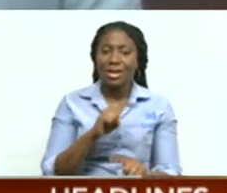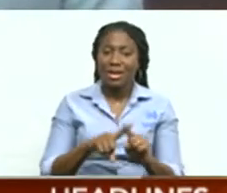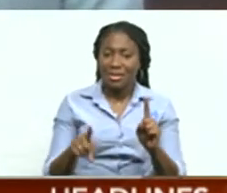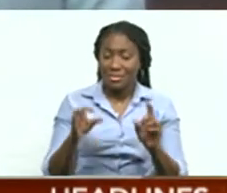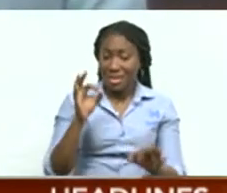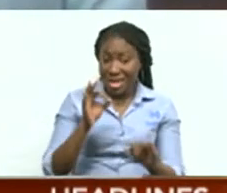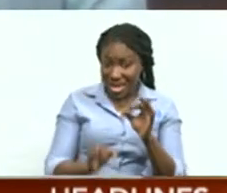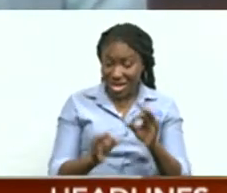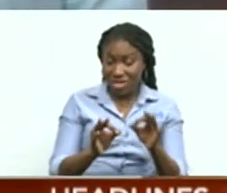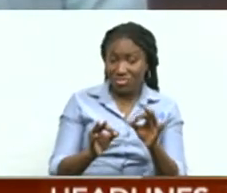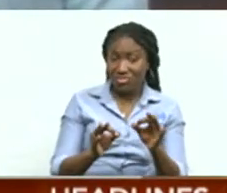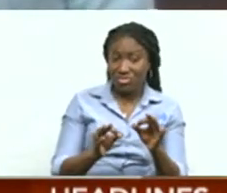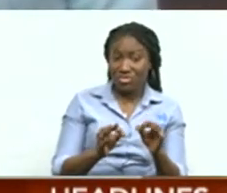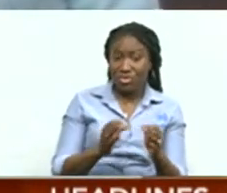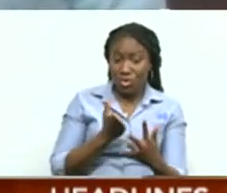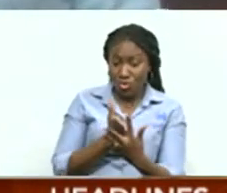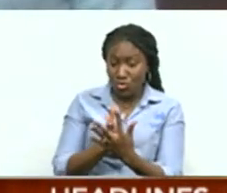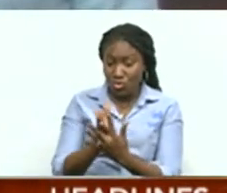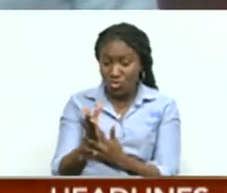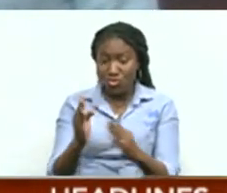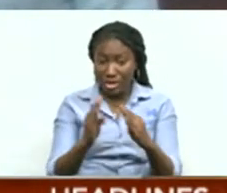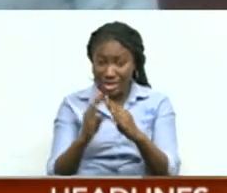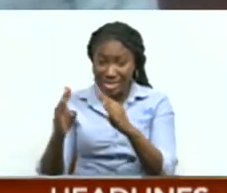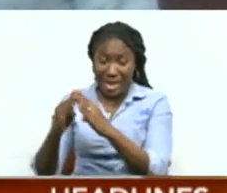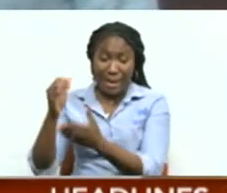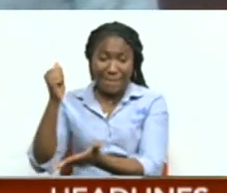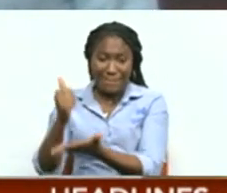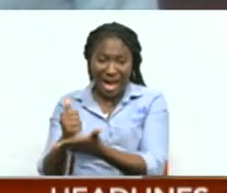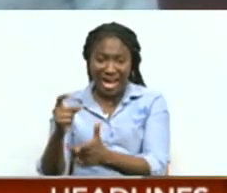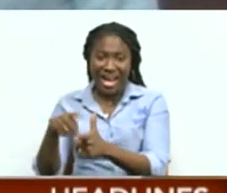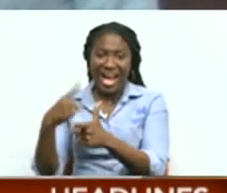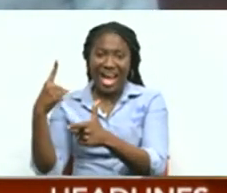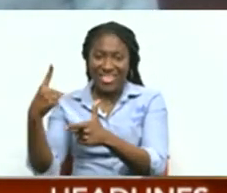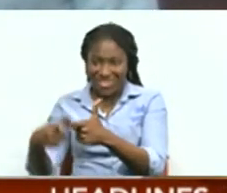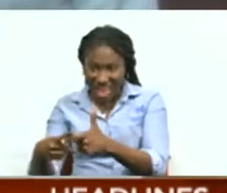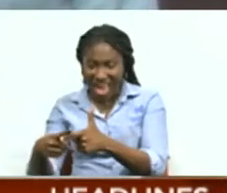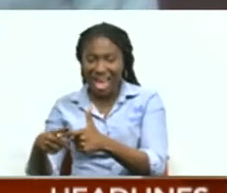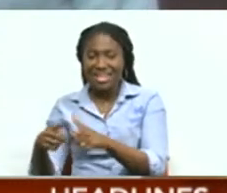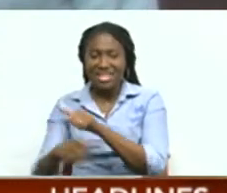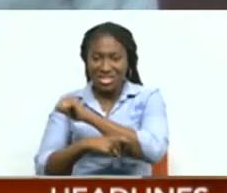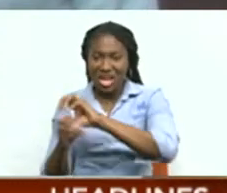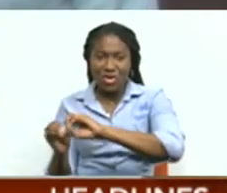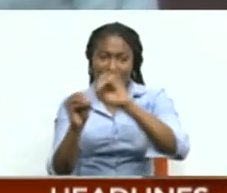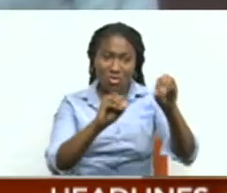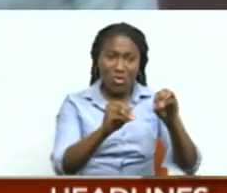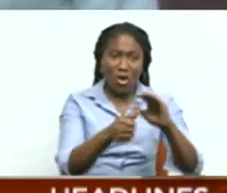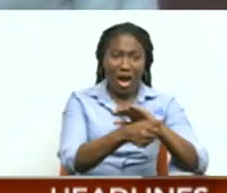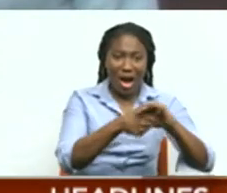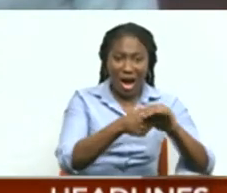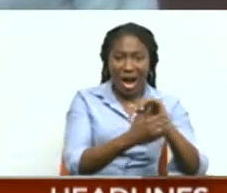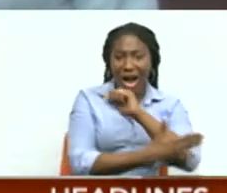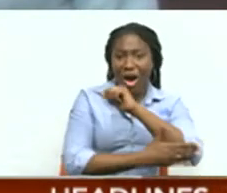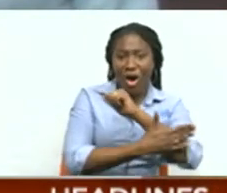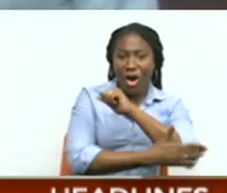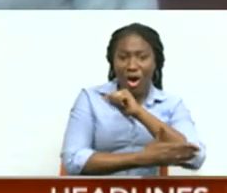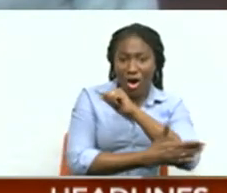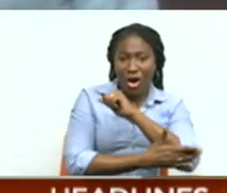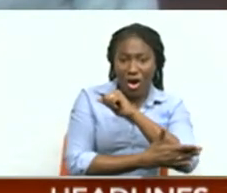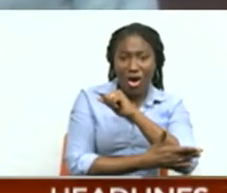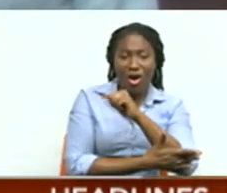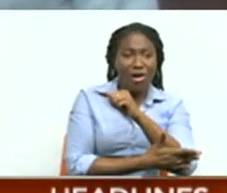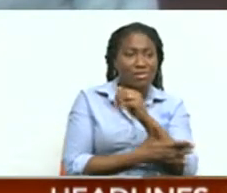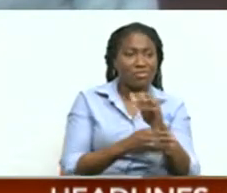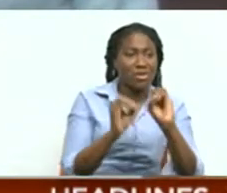Citibank and transfer after that to some country we do not have mutual